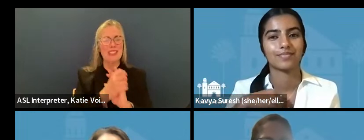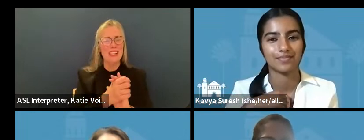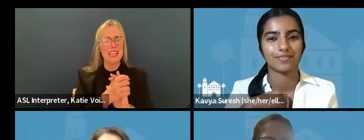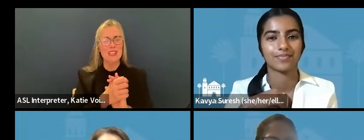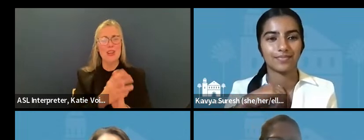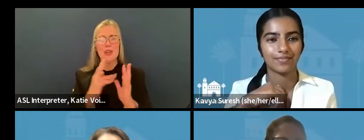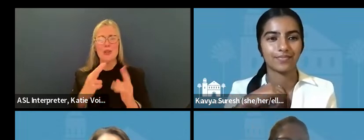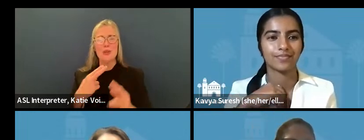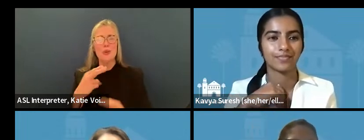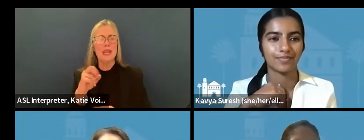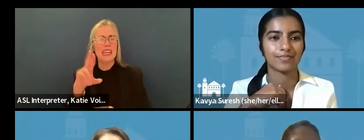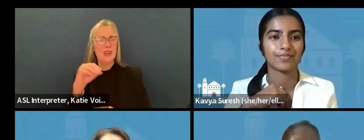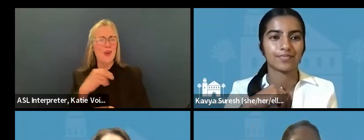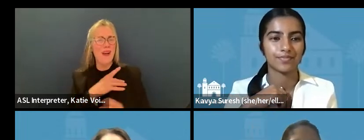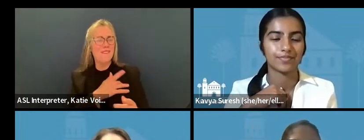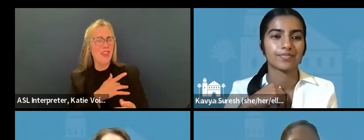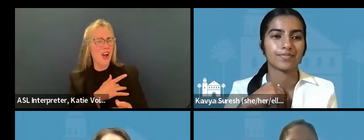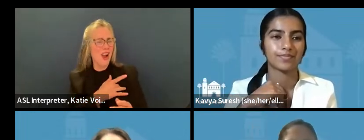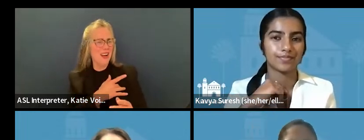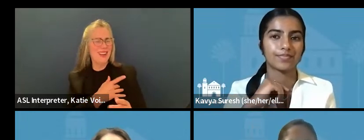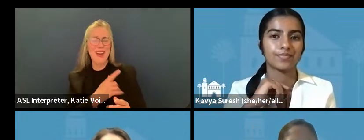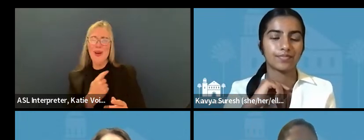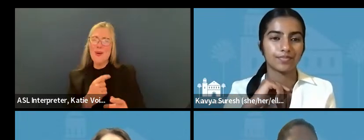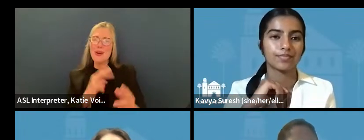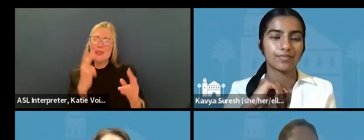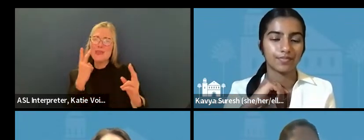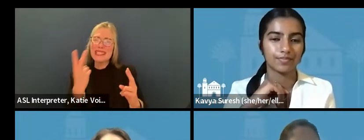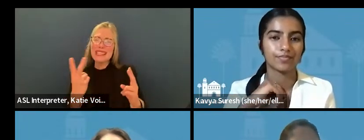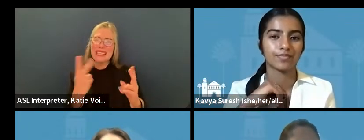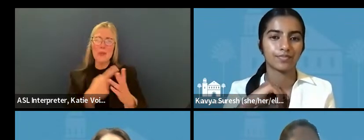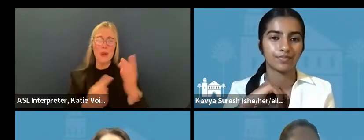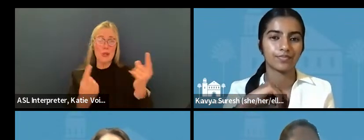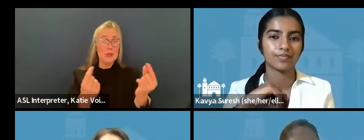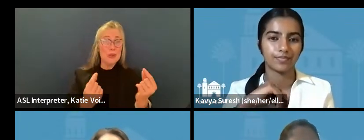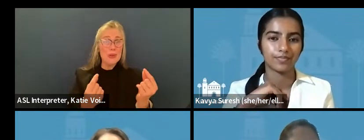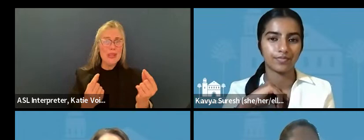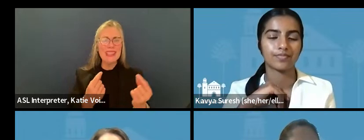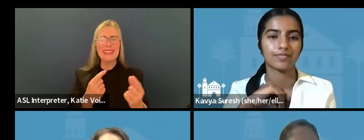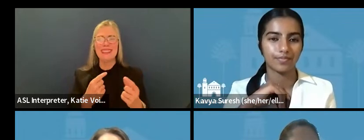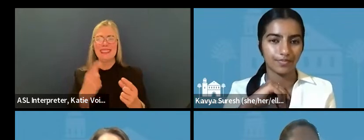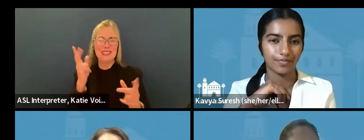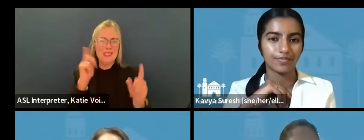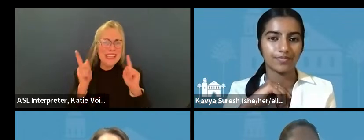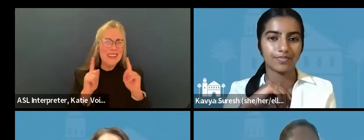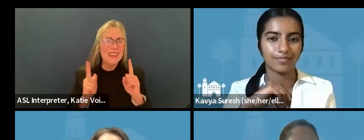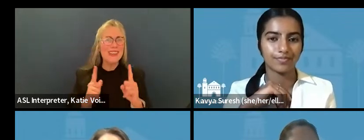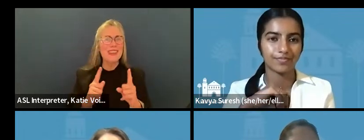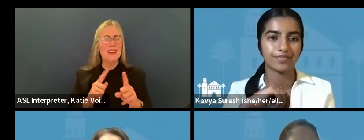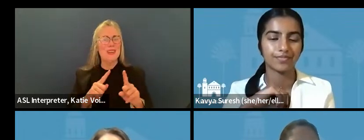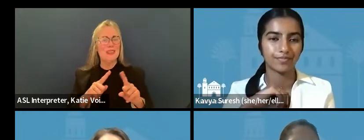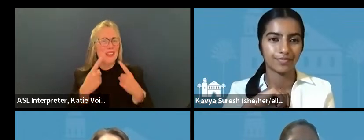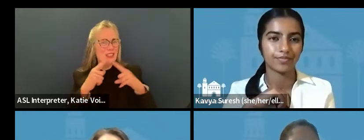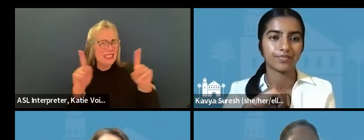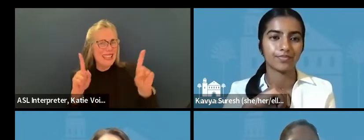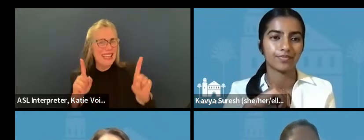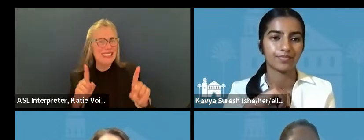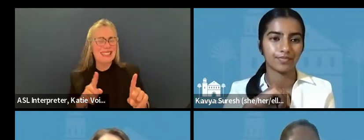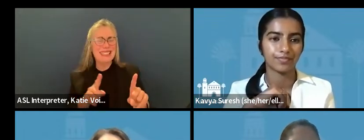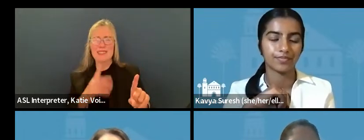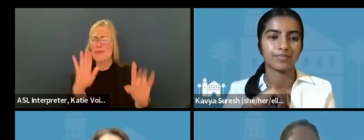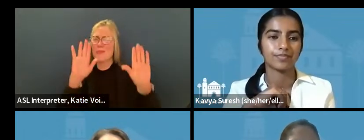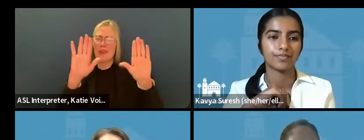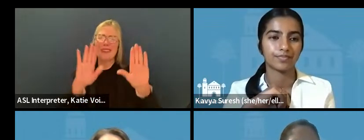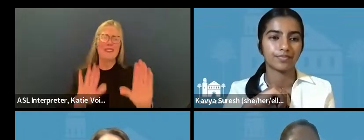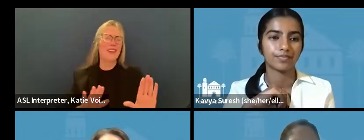and hear all of the wonderful things that everyone is doing, and seeing the committed folks that we have in this district. Thank you so much for that positive